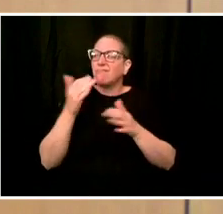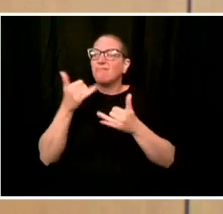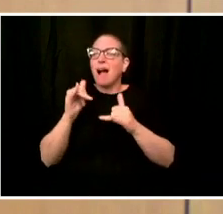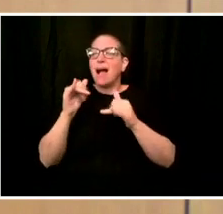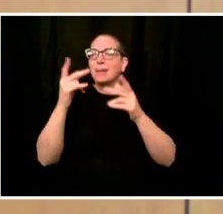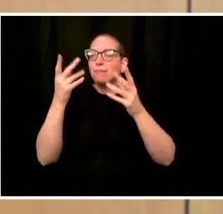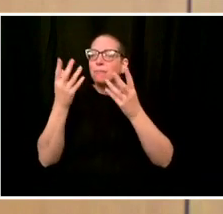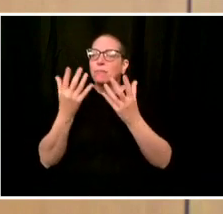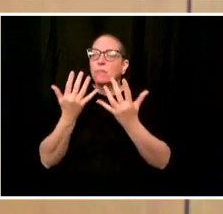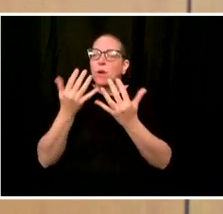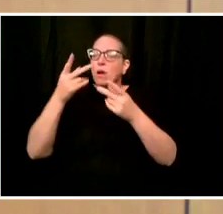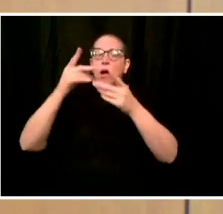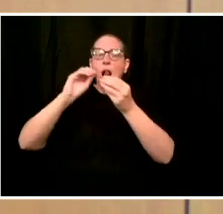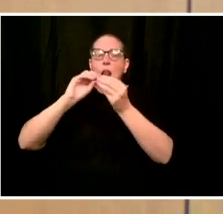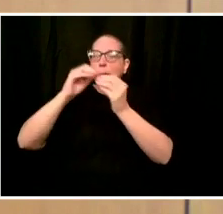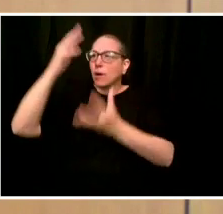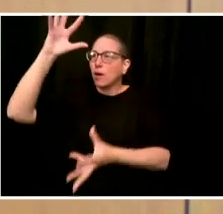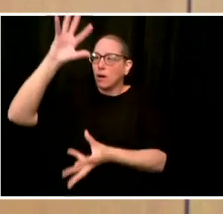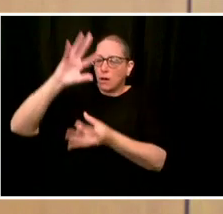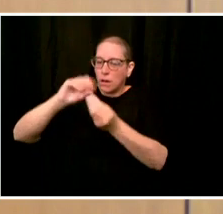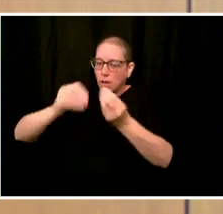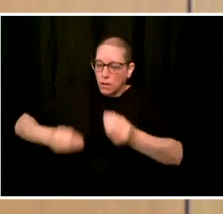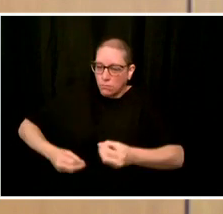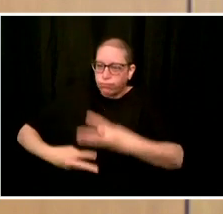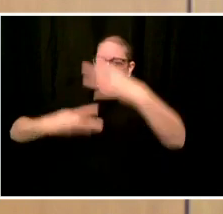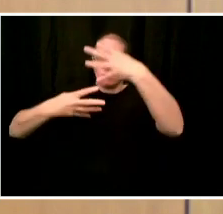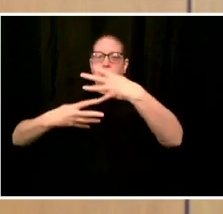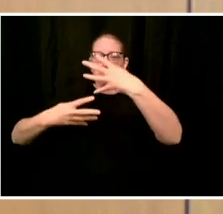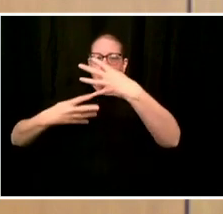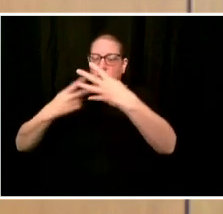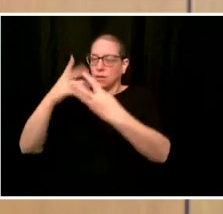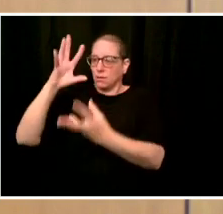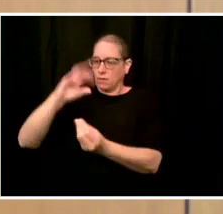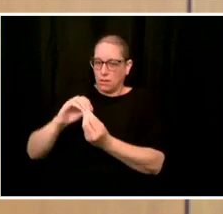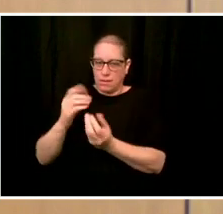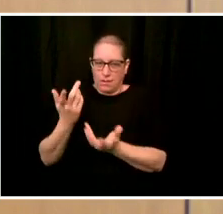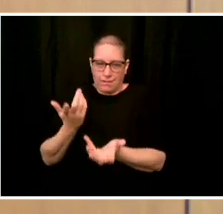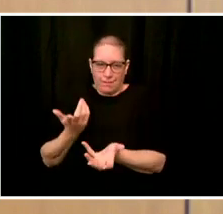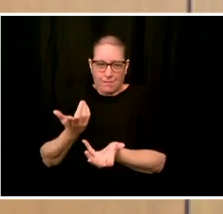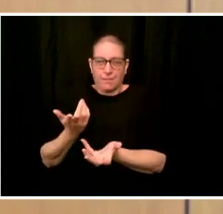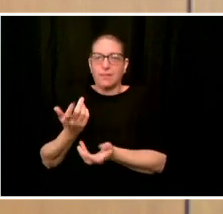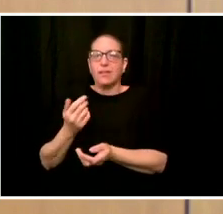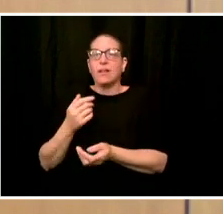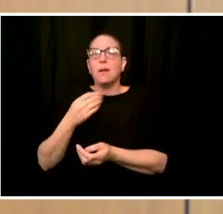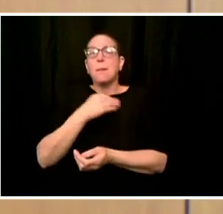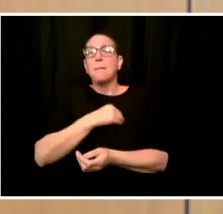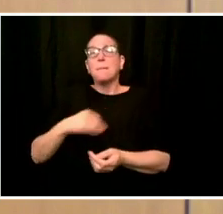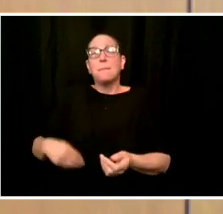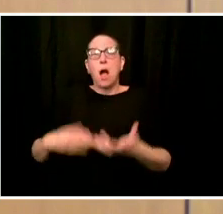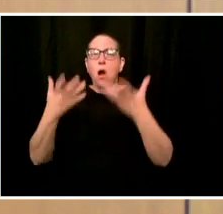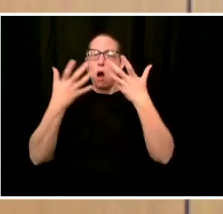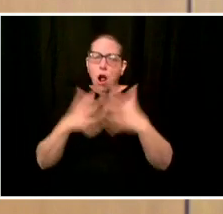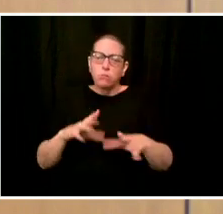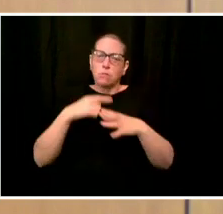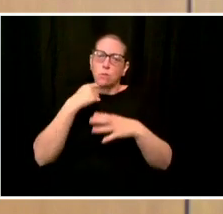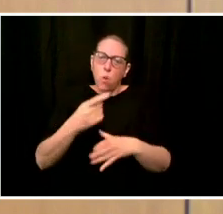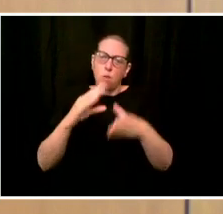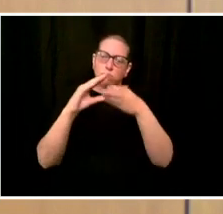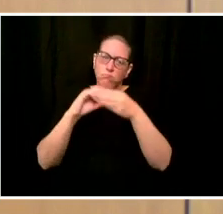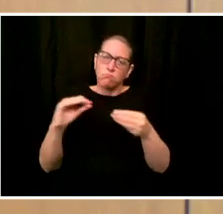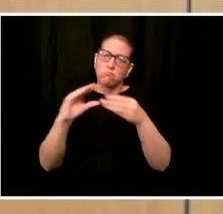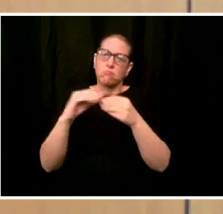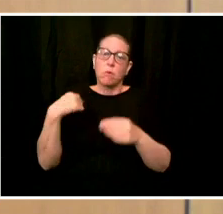but clearly, as the mayor has said, we've been committed to transparency since the very beginning of this.